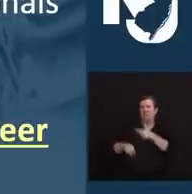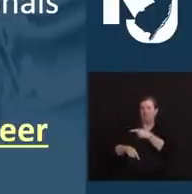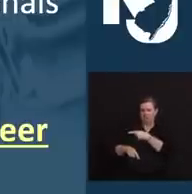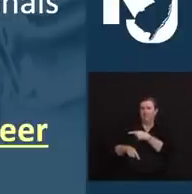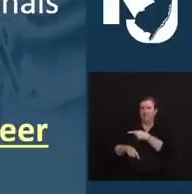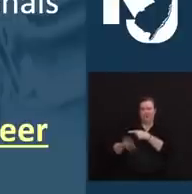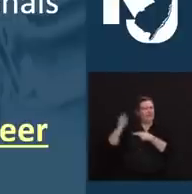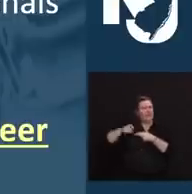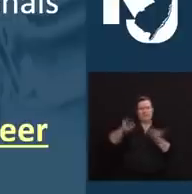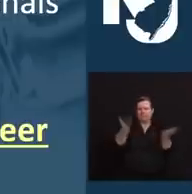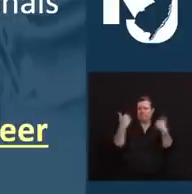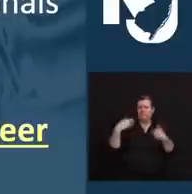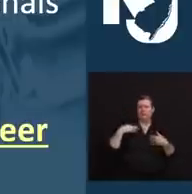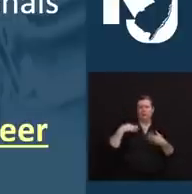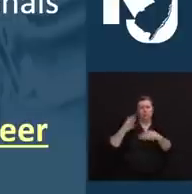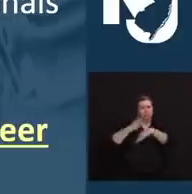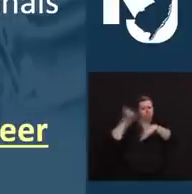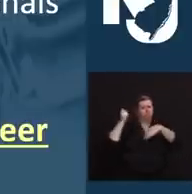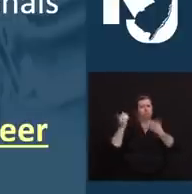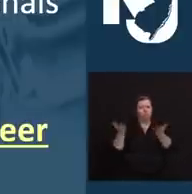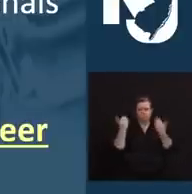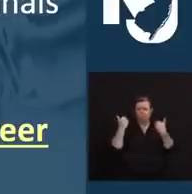covid19.nj.gov/volunteer, to volunteer.